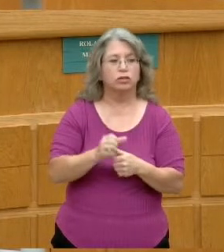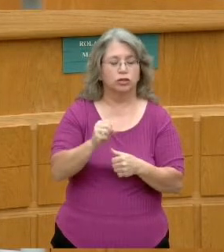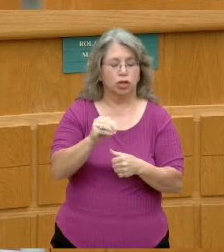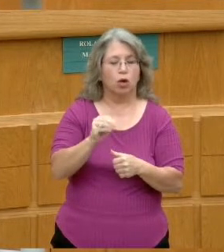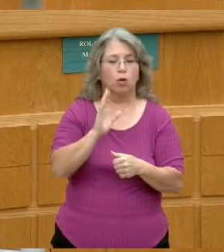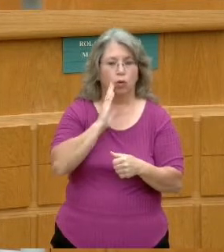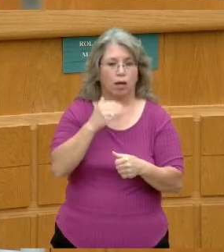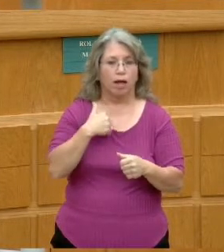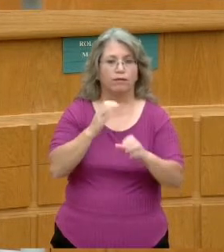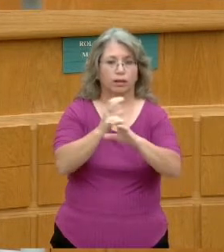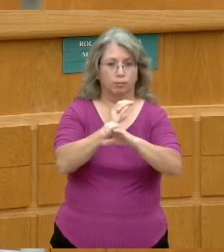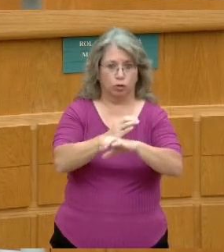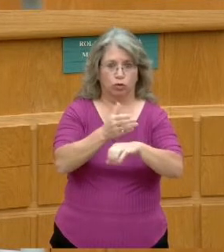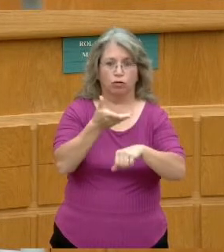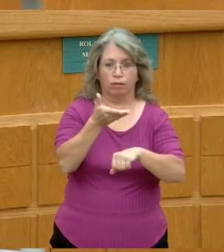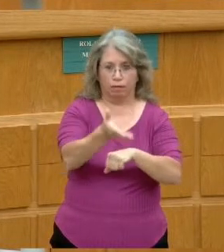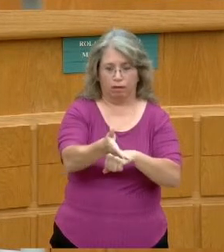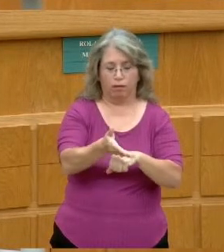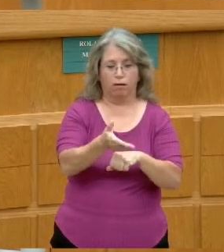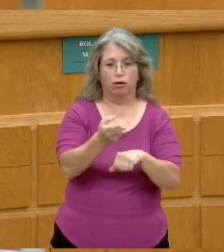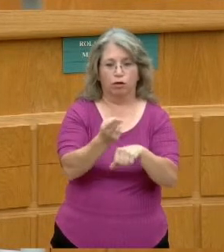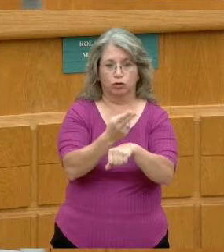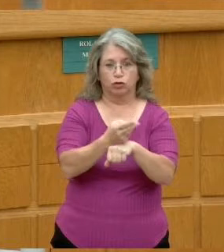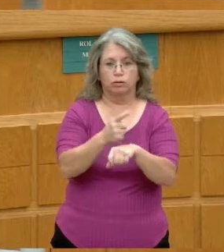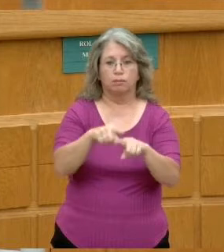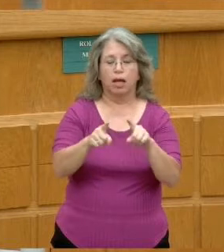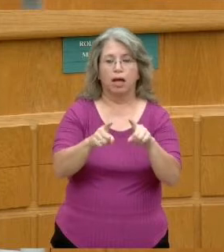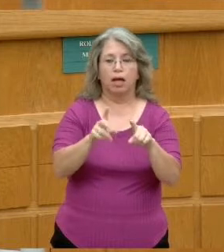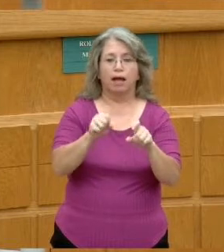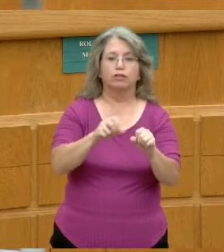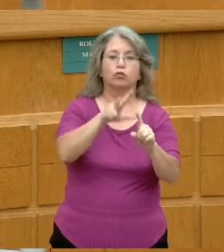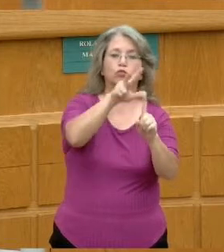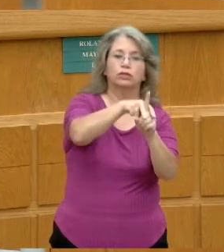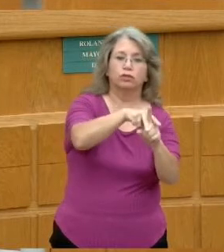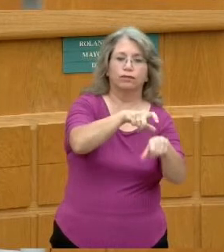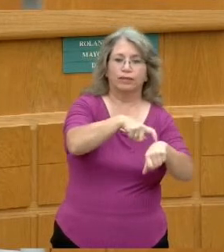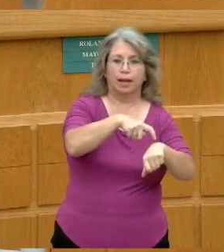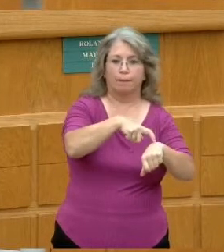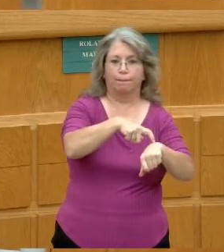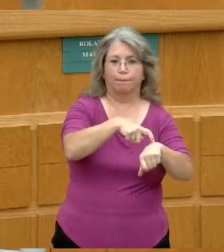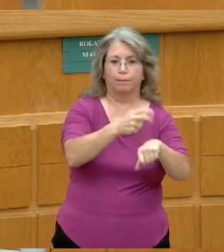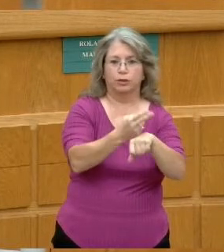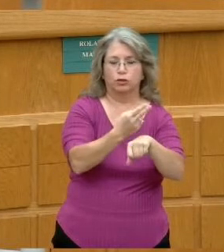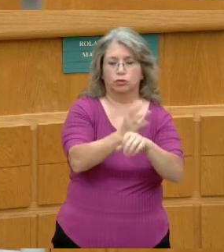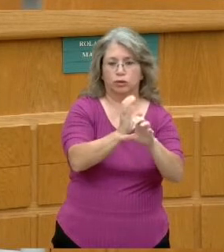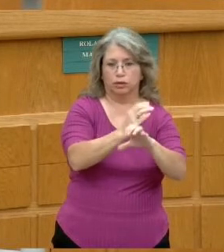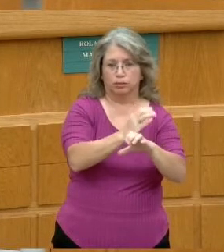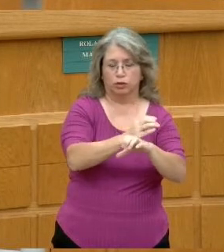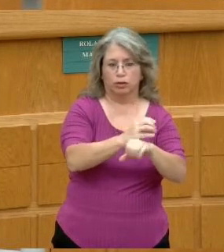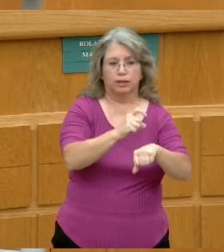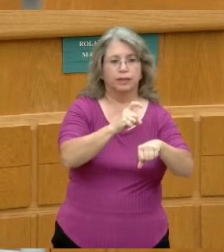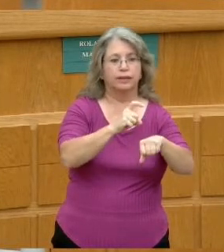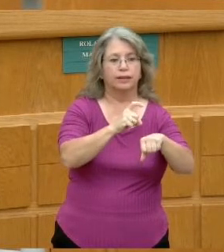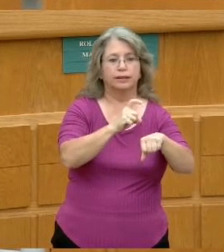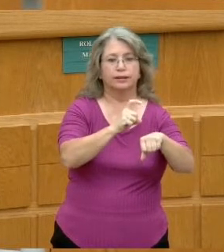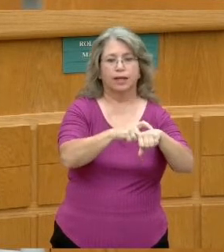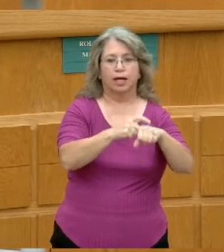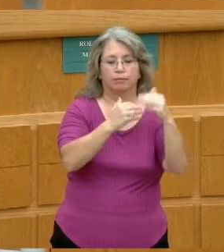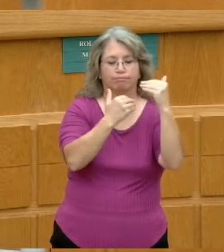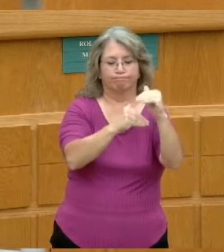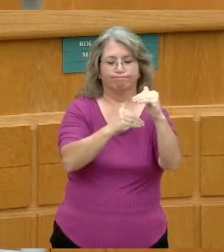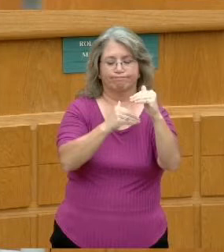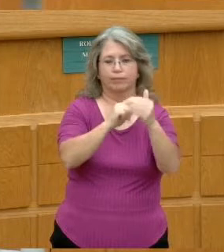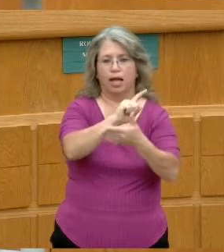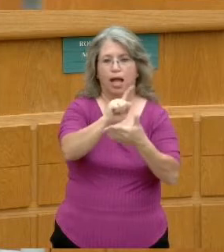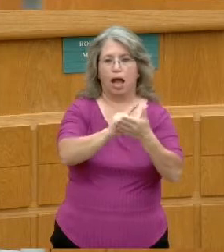available, but it will be reserved time. You'll have to reserve the time to use the computer, and the time blocks are for an hour and a